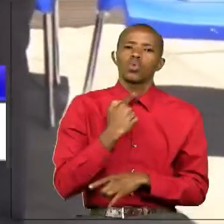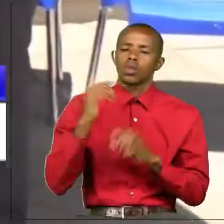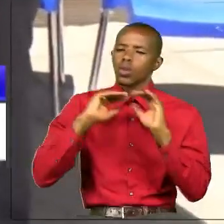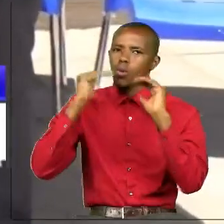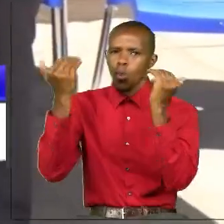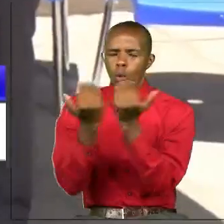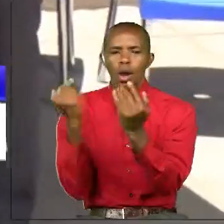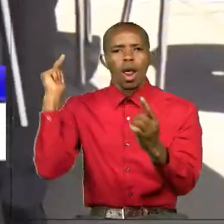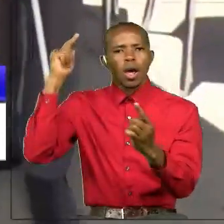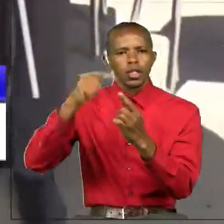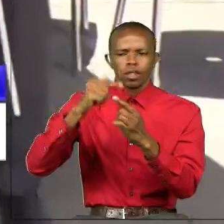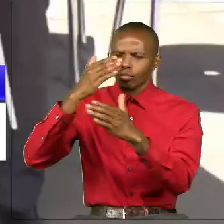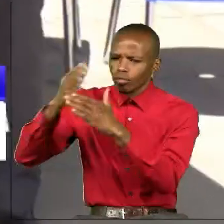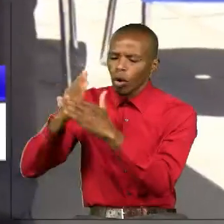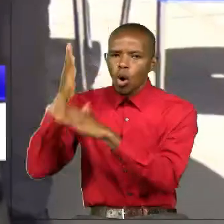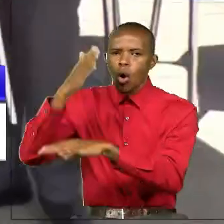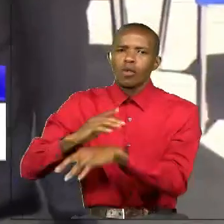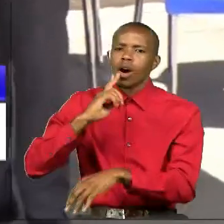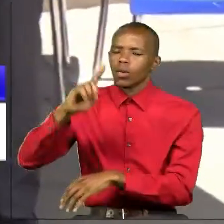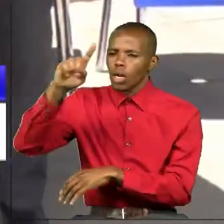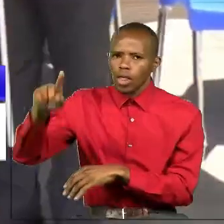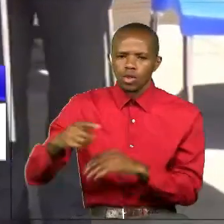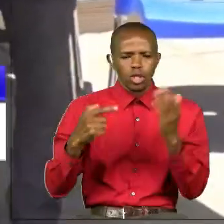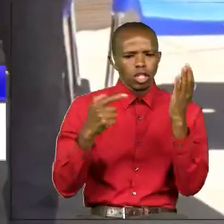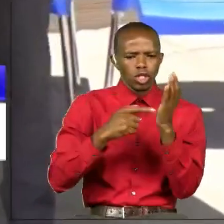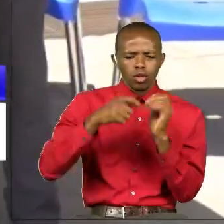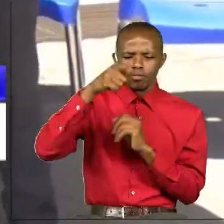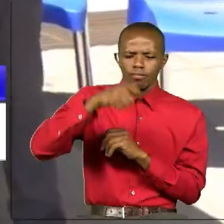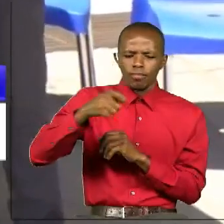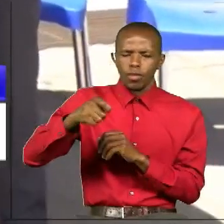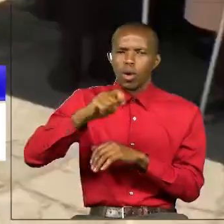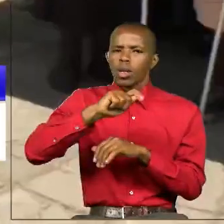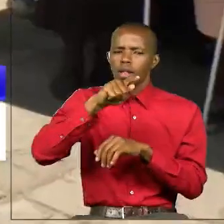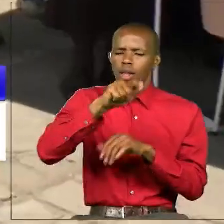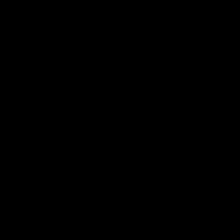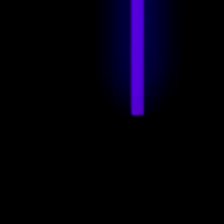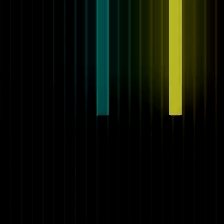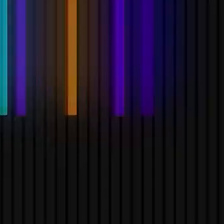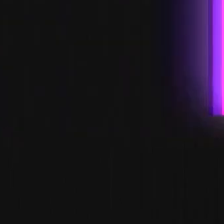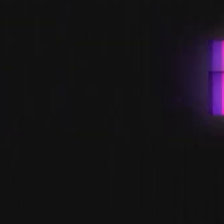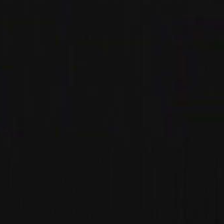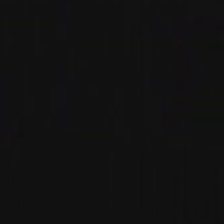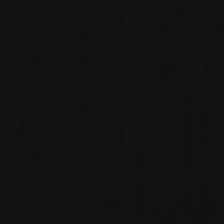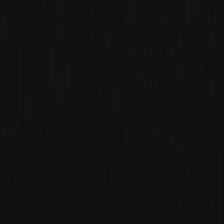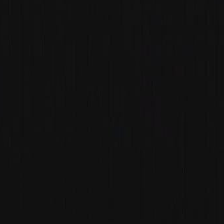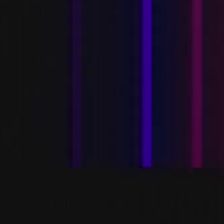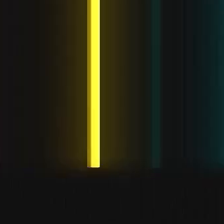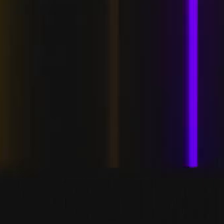are aiming to distribute over 100,000 digital smart canes all over the world. Report